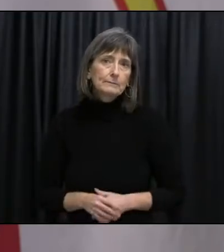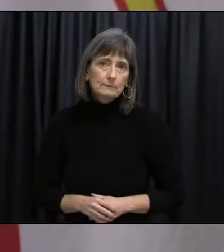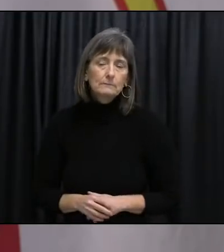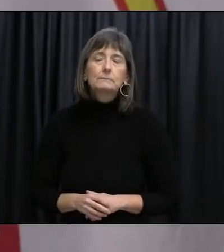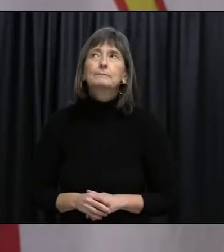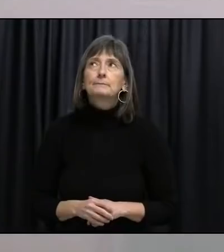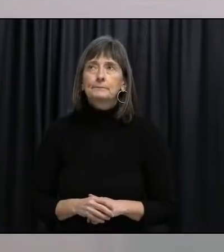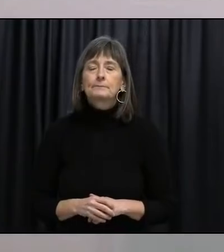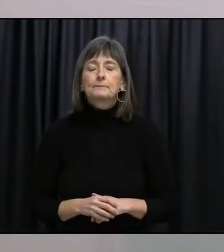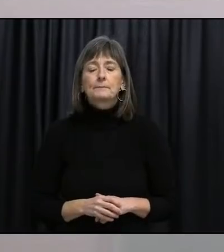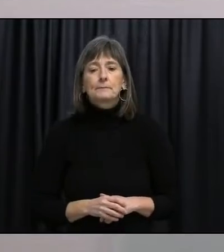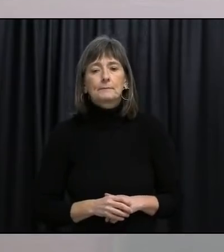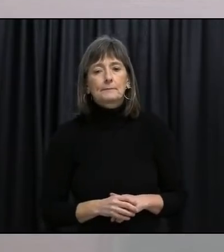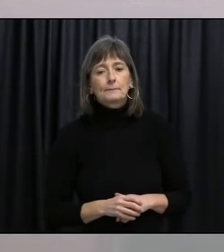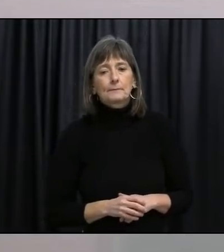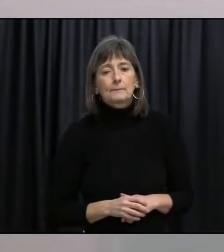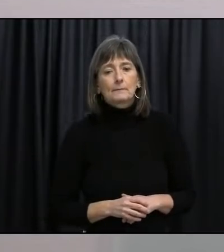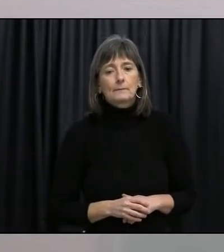Thank you.